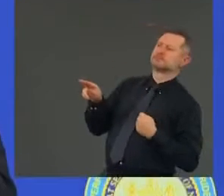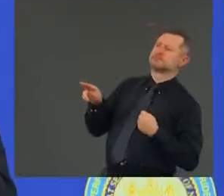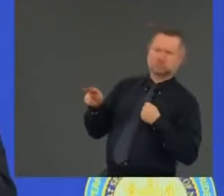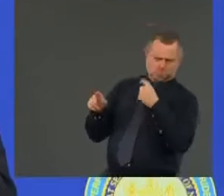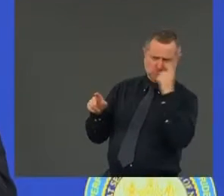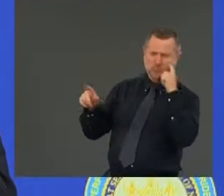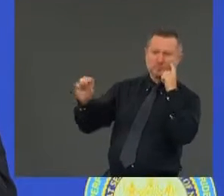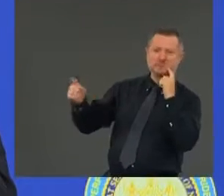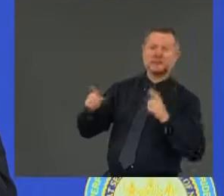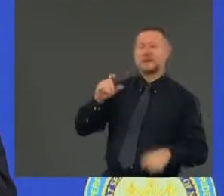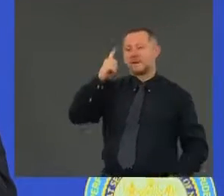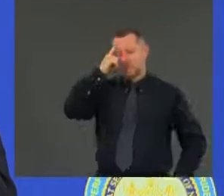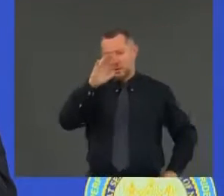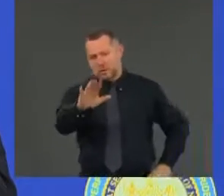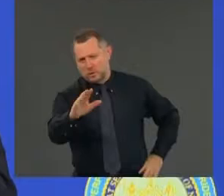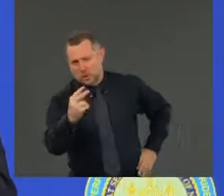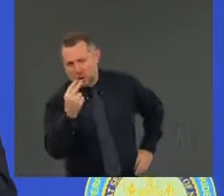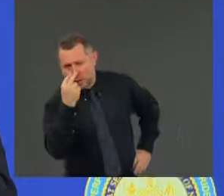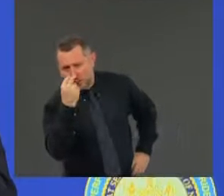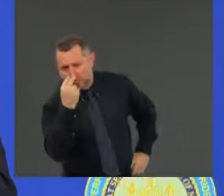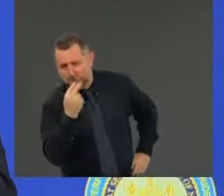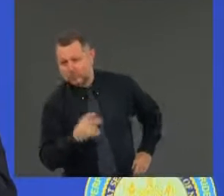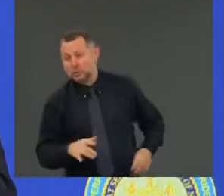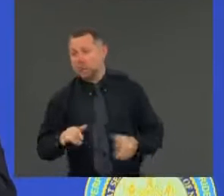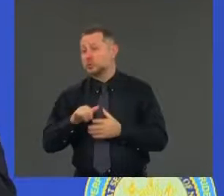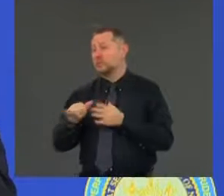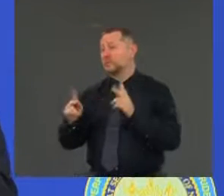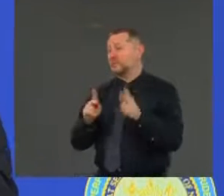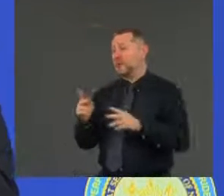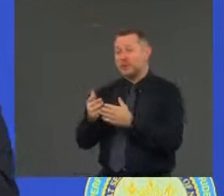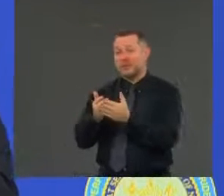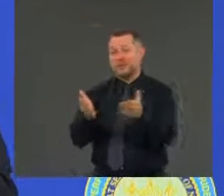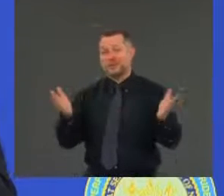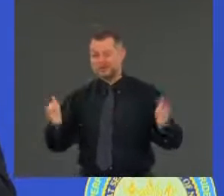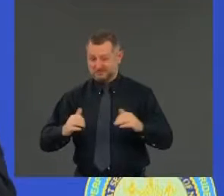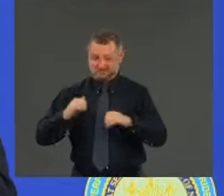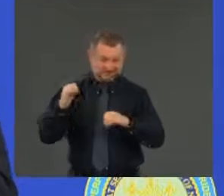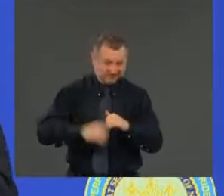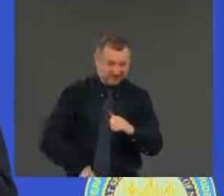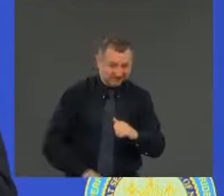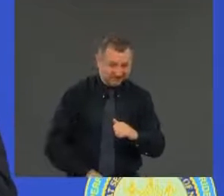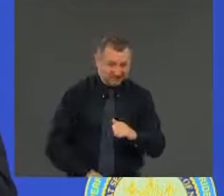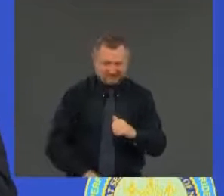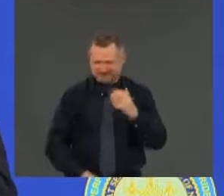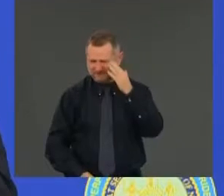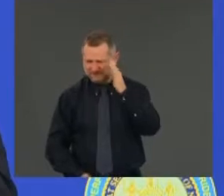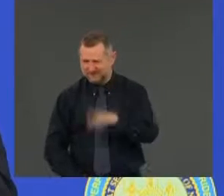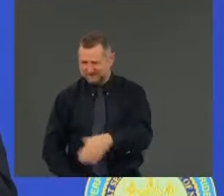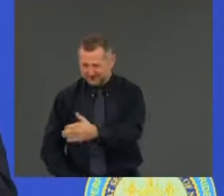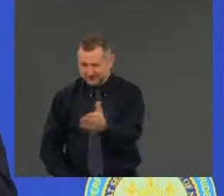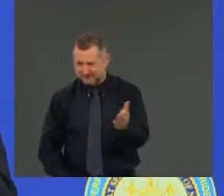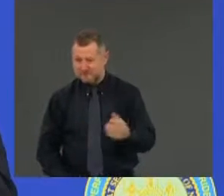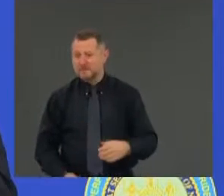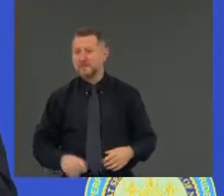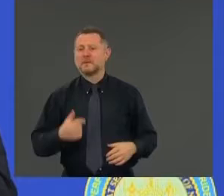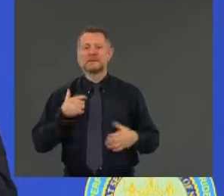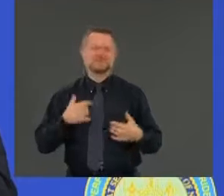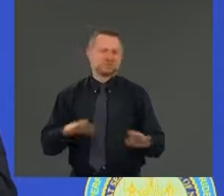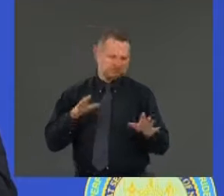Look, New Yorkers are tough, right? As we've said.